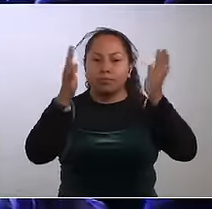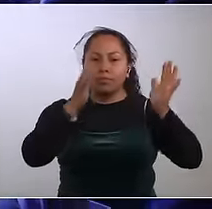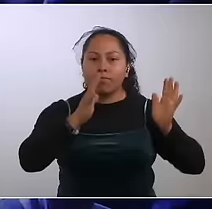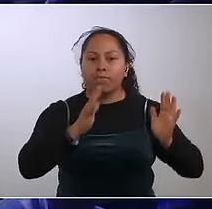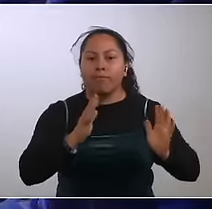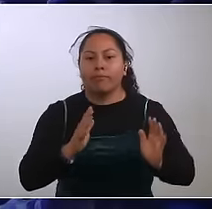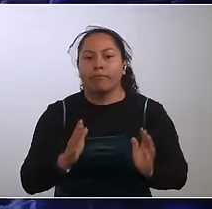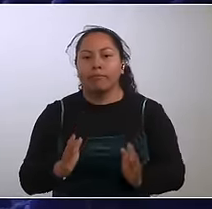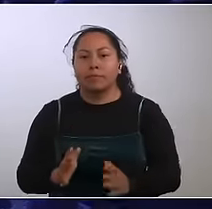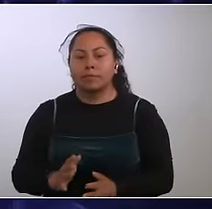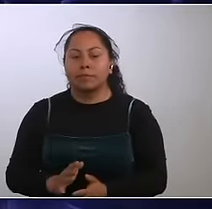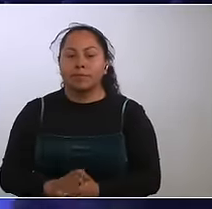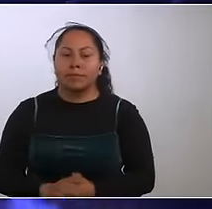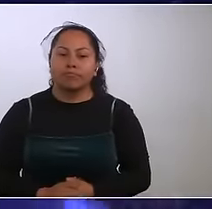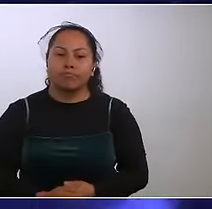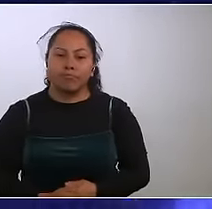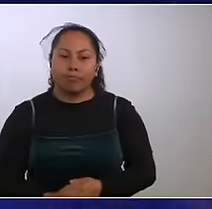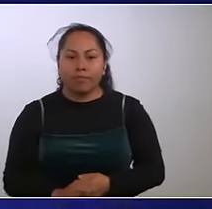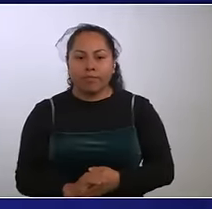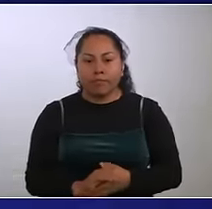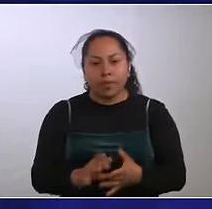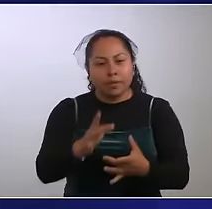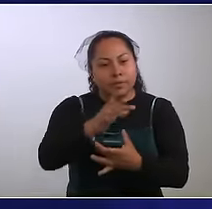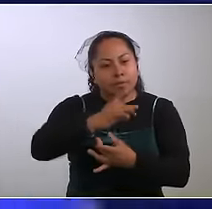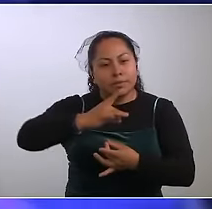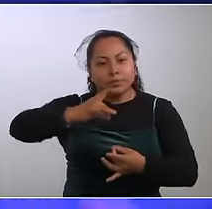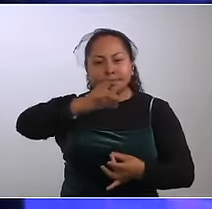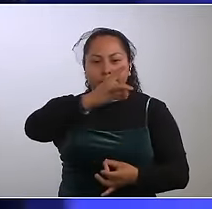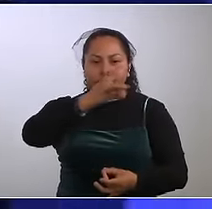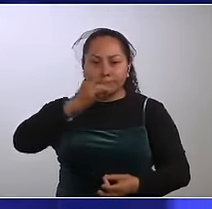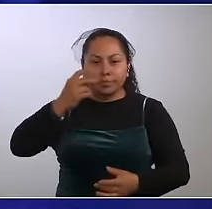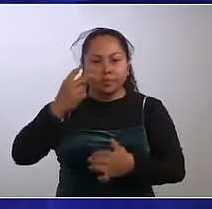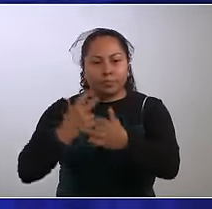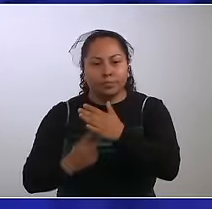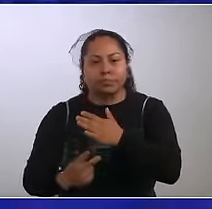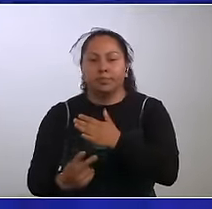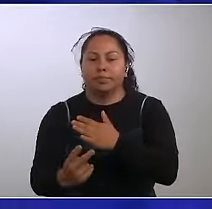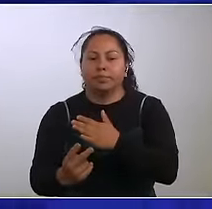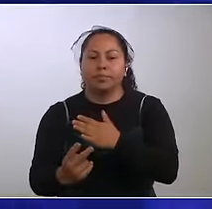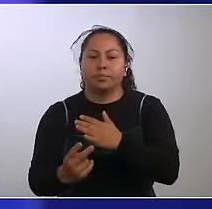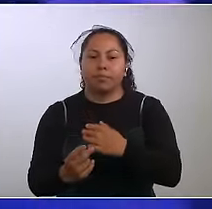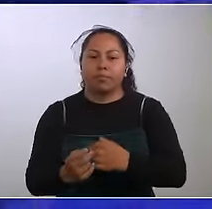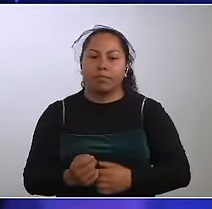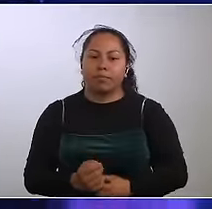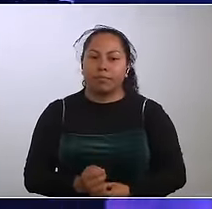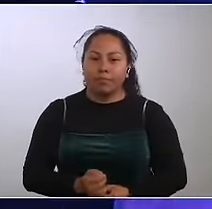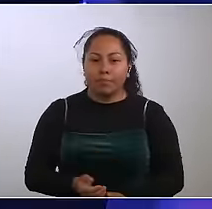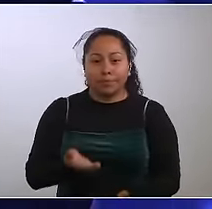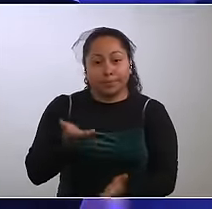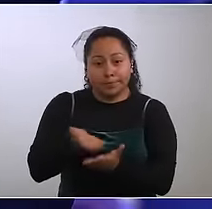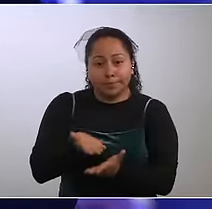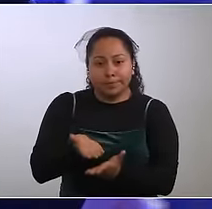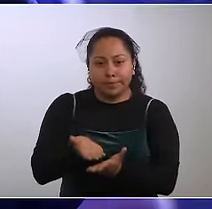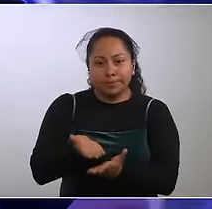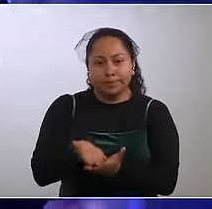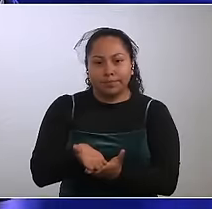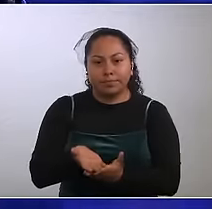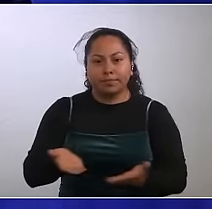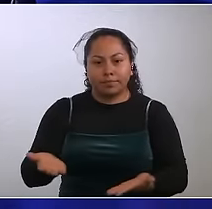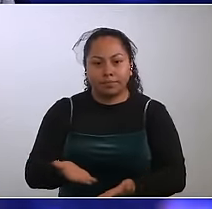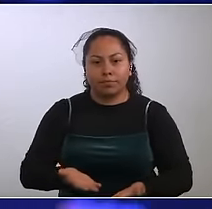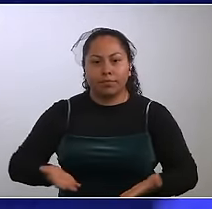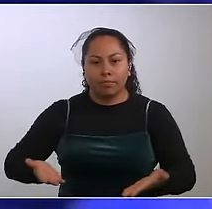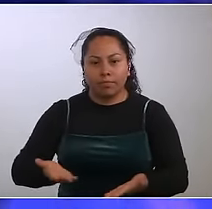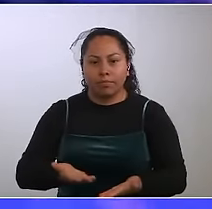Escuche la voz de la unidad. Listen to the spirit of prophecy. Escuche el espíritu de la profecía. Here is evidence. Aquí, escuche su